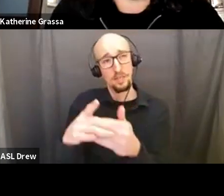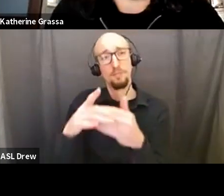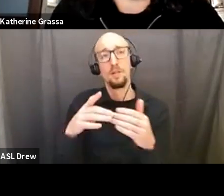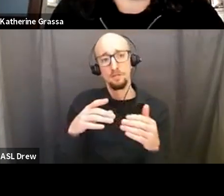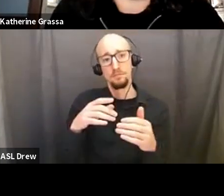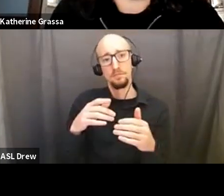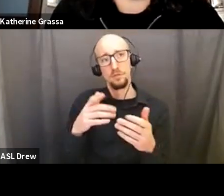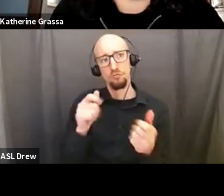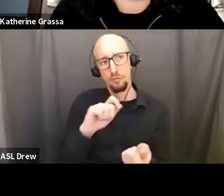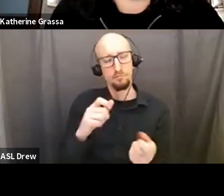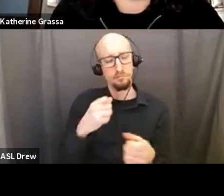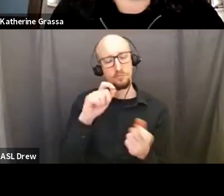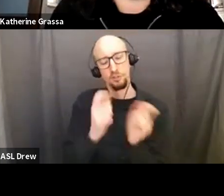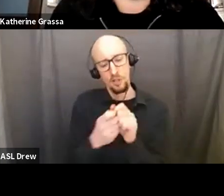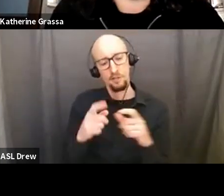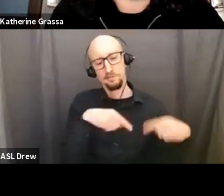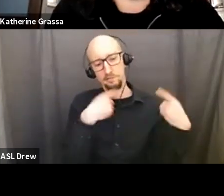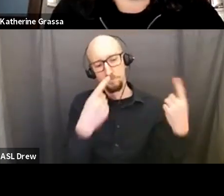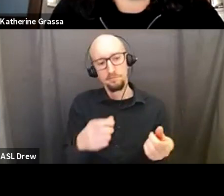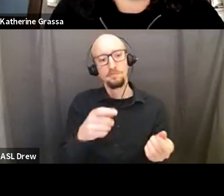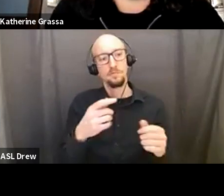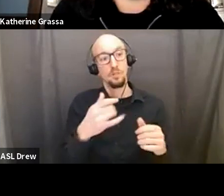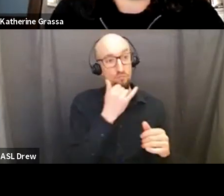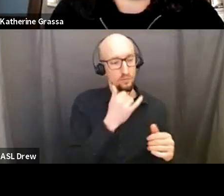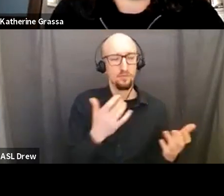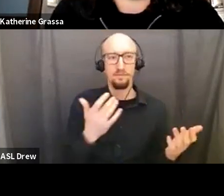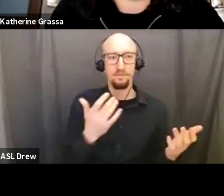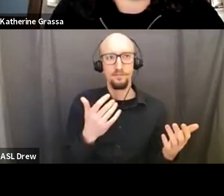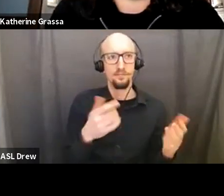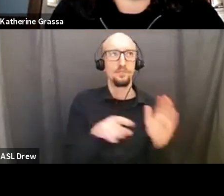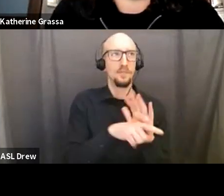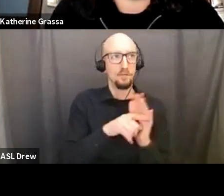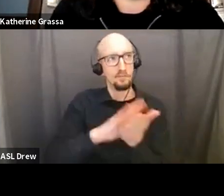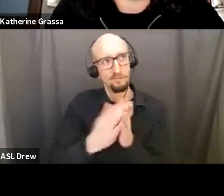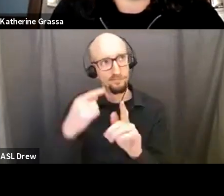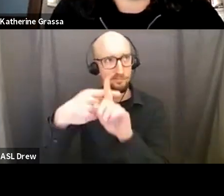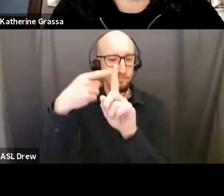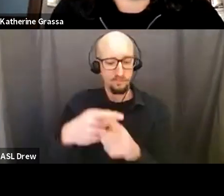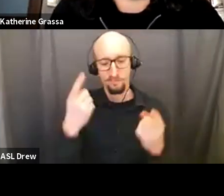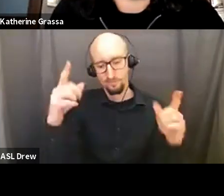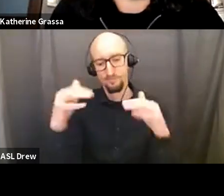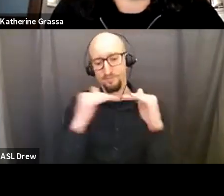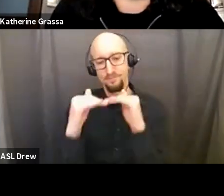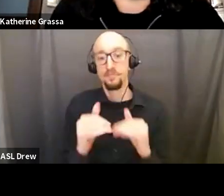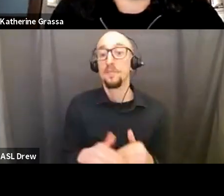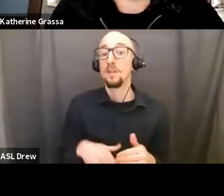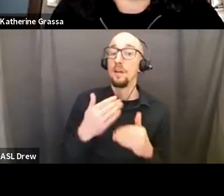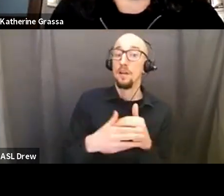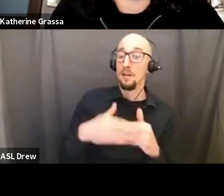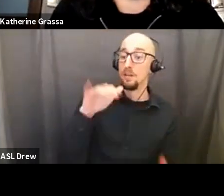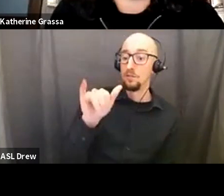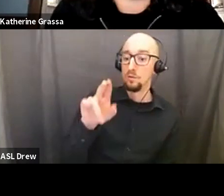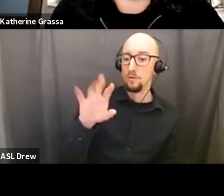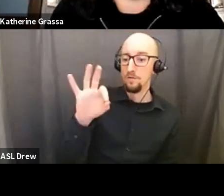wrong. Thank you. Thank you. Next speaker is Yufang Rong.